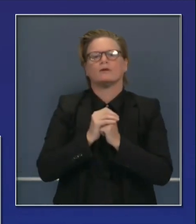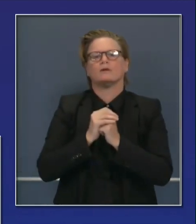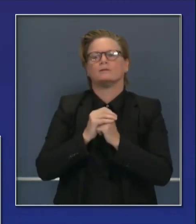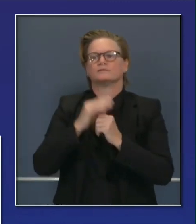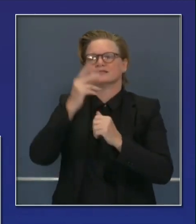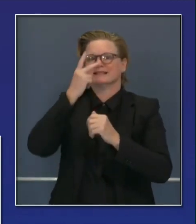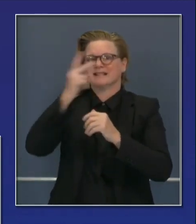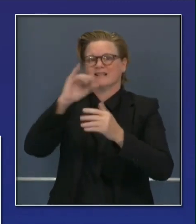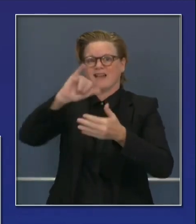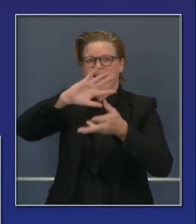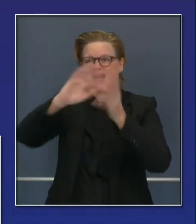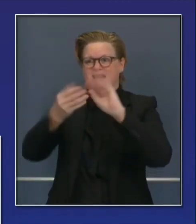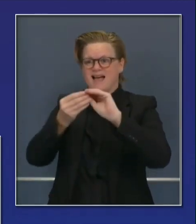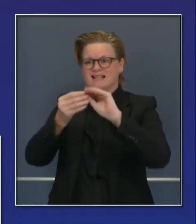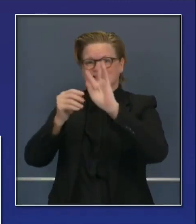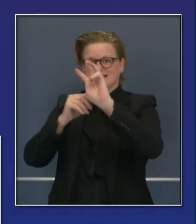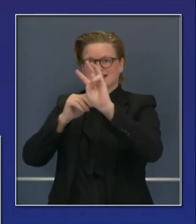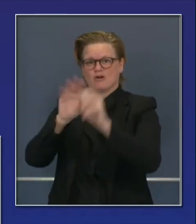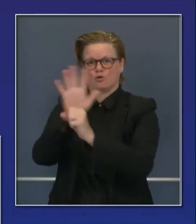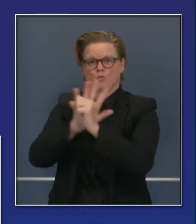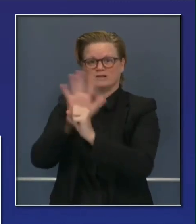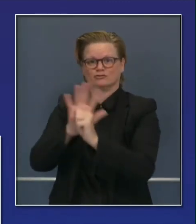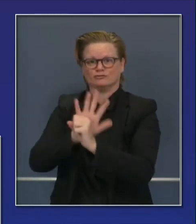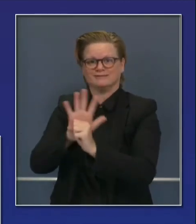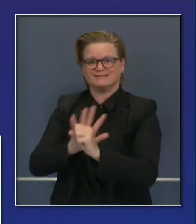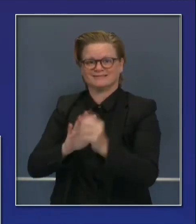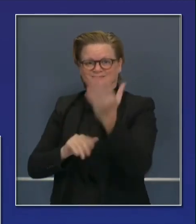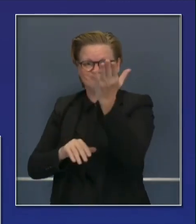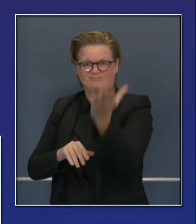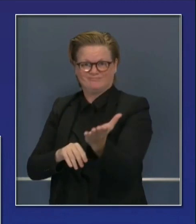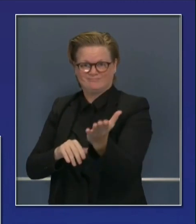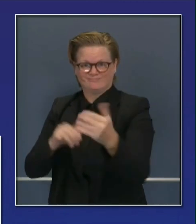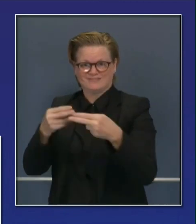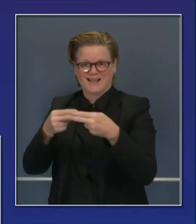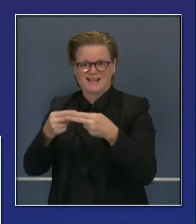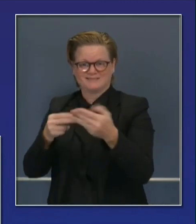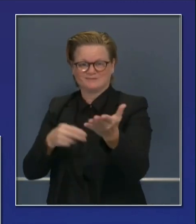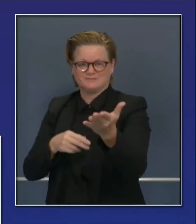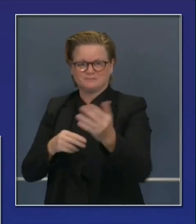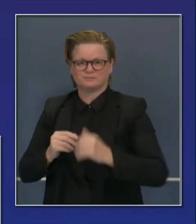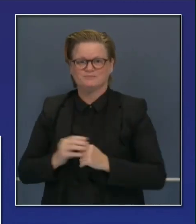of doses. In fact, I think if I can quickly add up, it's roughly